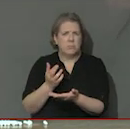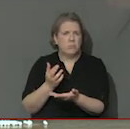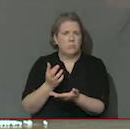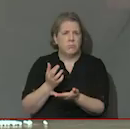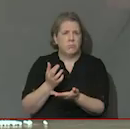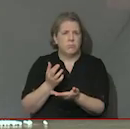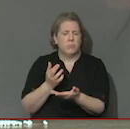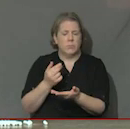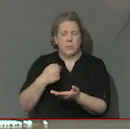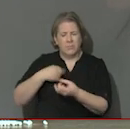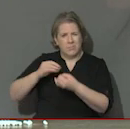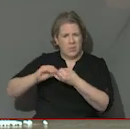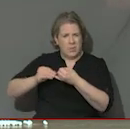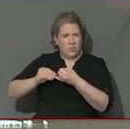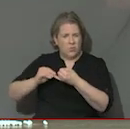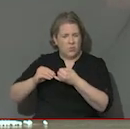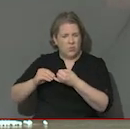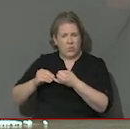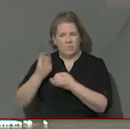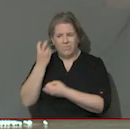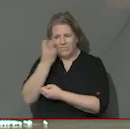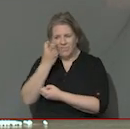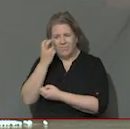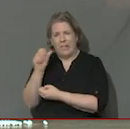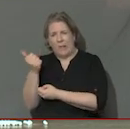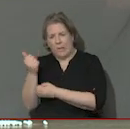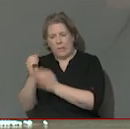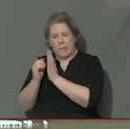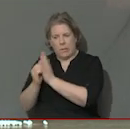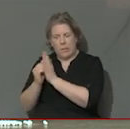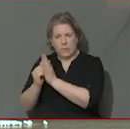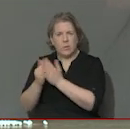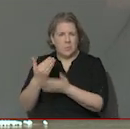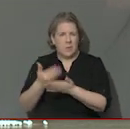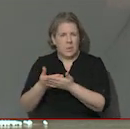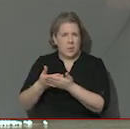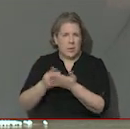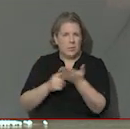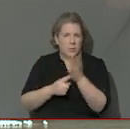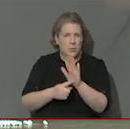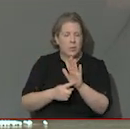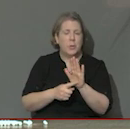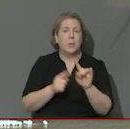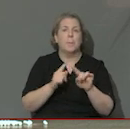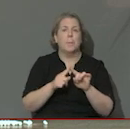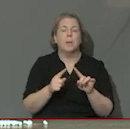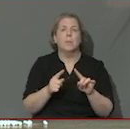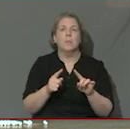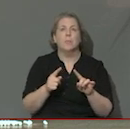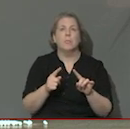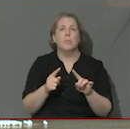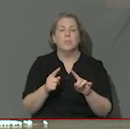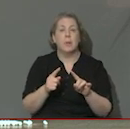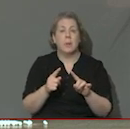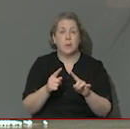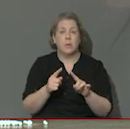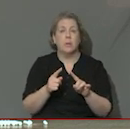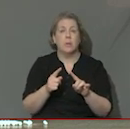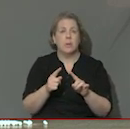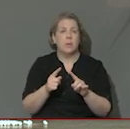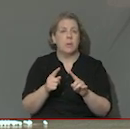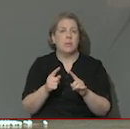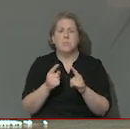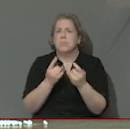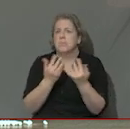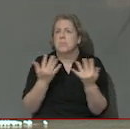I tried to look for something else. We'll see if we have time. Maybe we can look at that one as well. So normally they will say you have 1 or 2